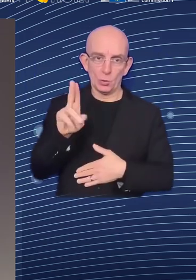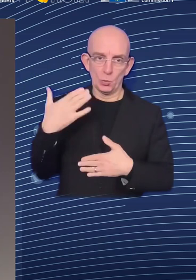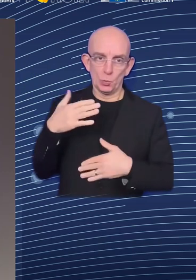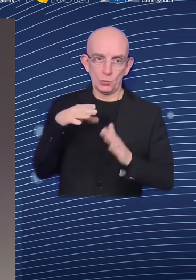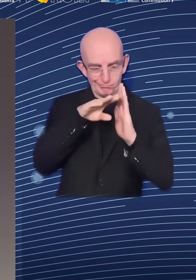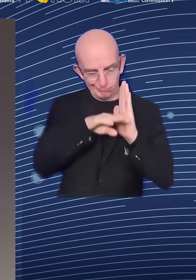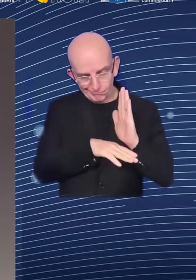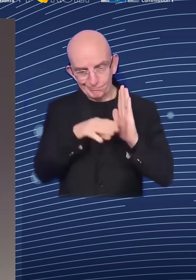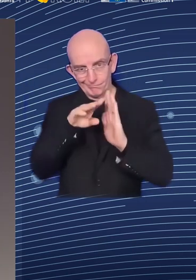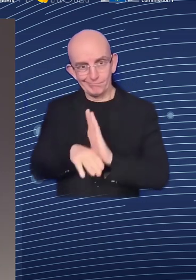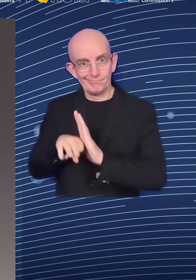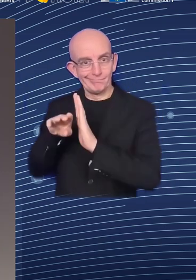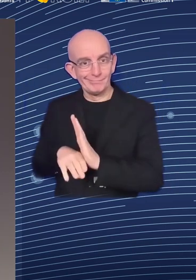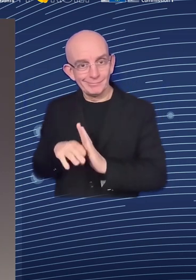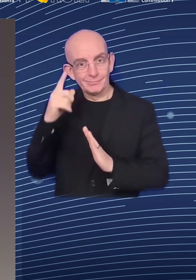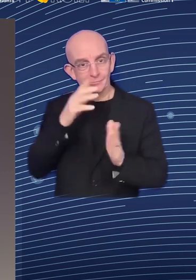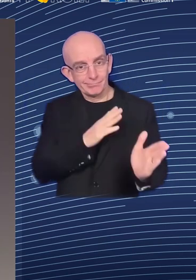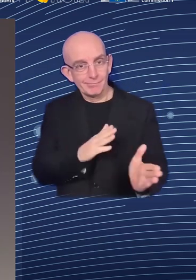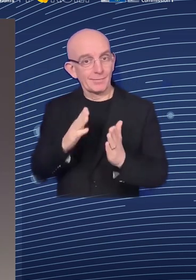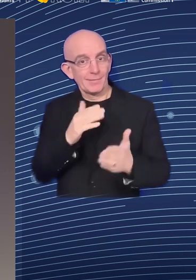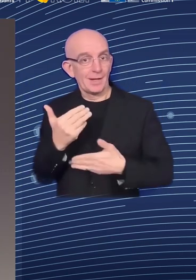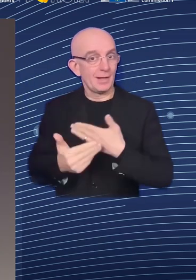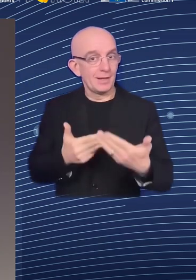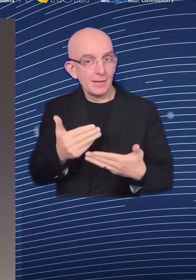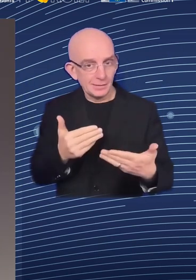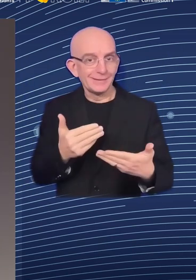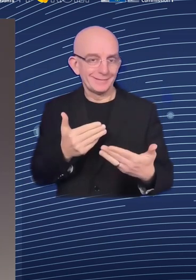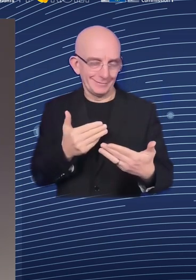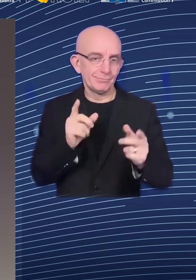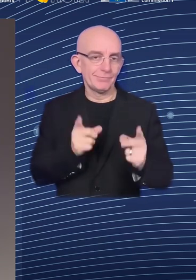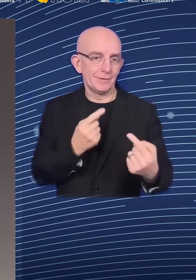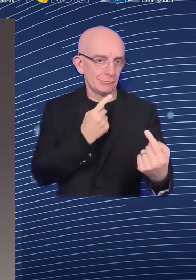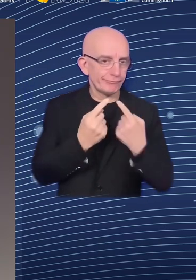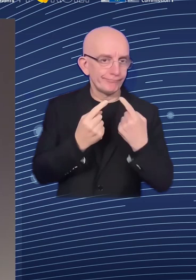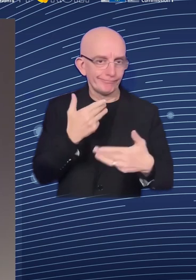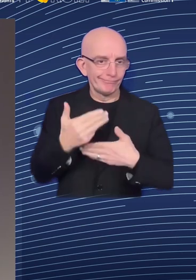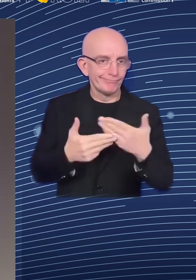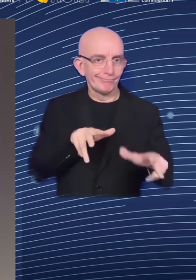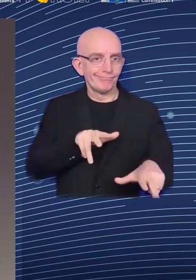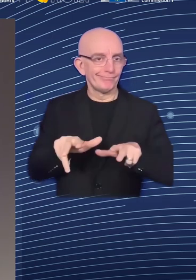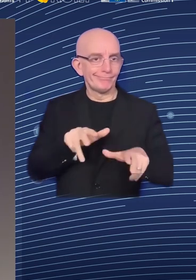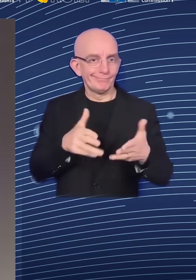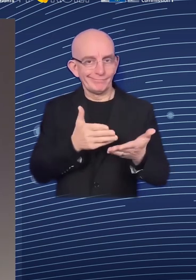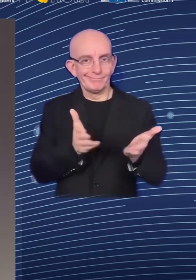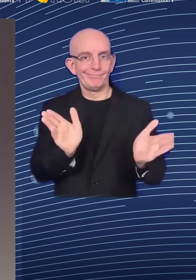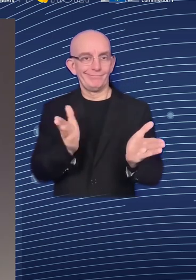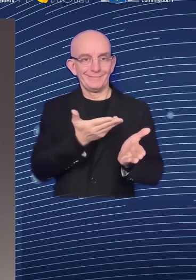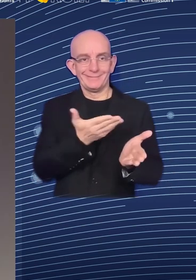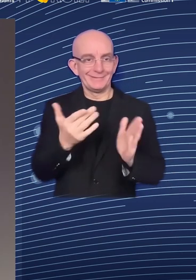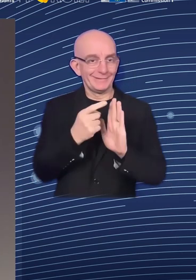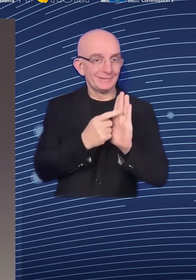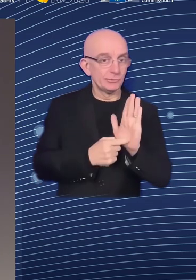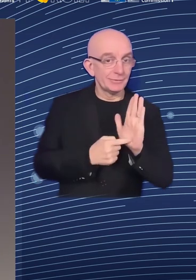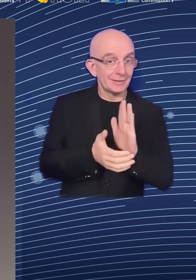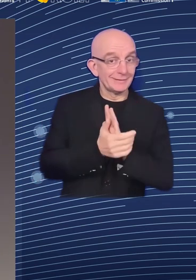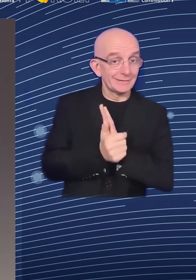ambitious in their area of digital skills. We'll hear more about that from our speakers. We also have seen networks such as the Pact for Skills